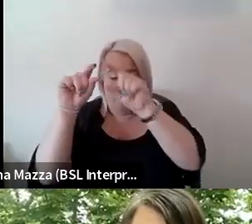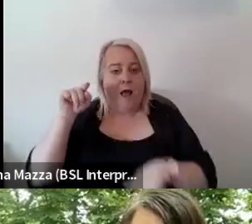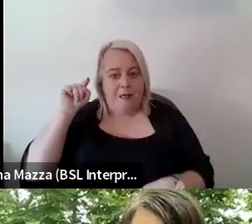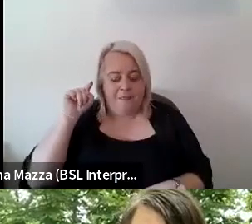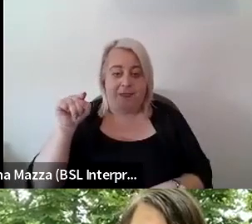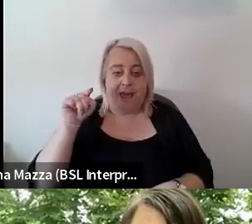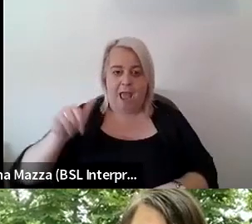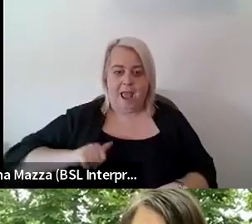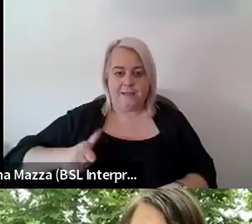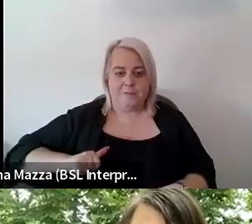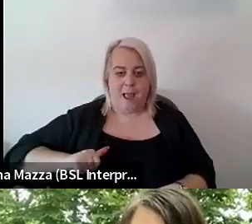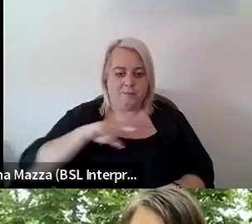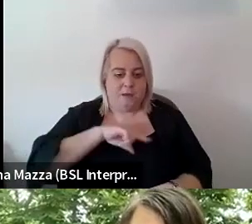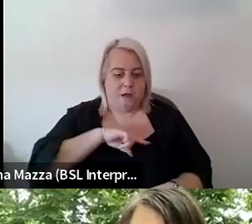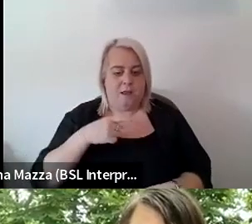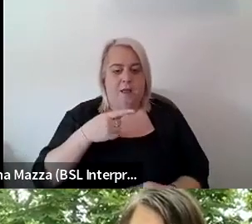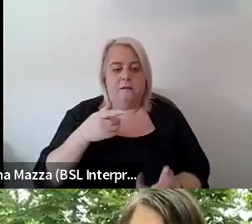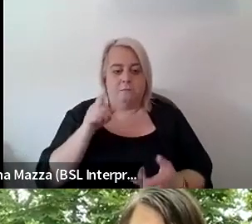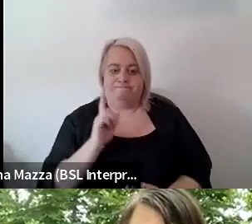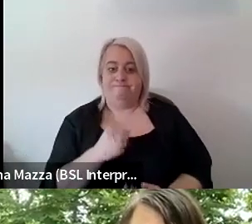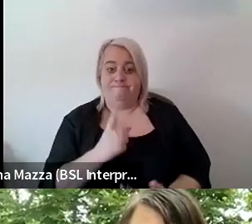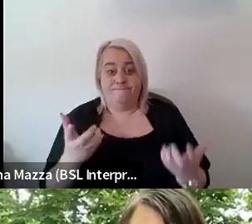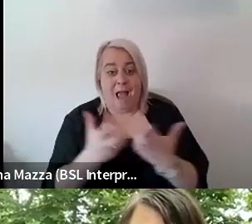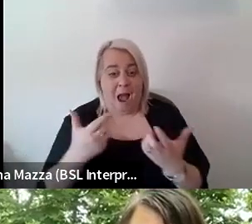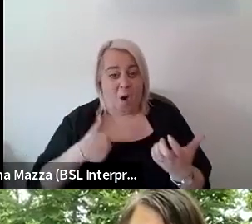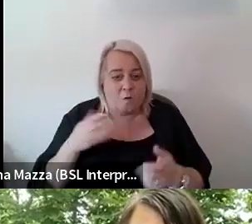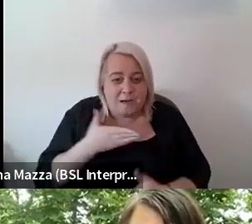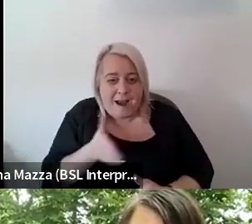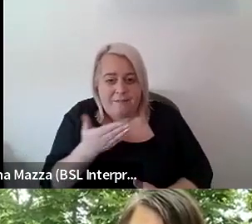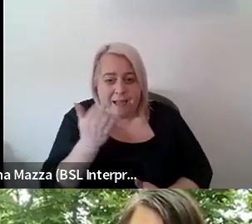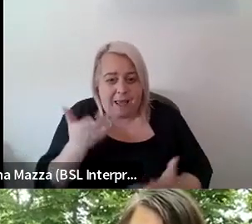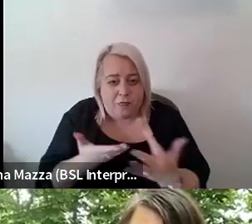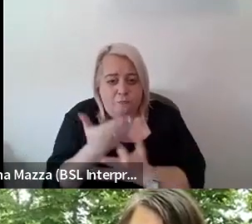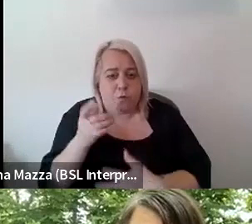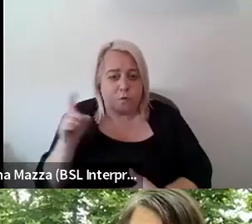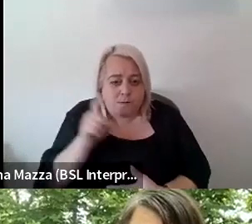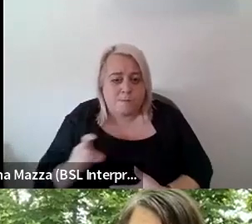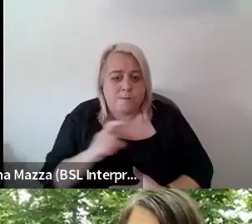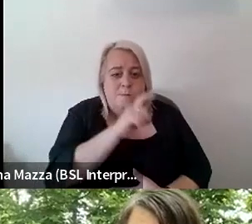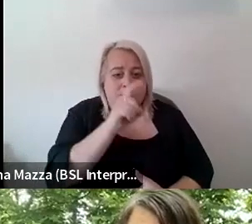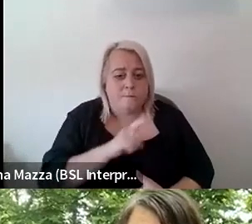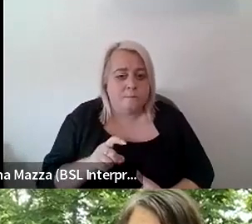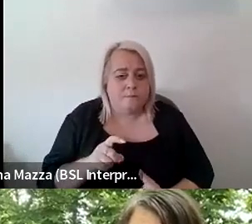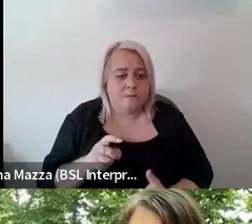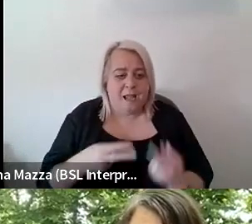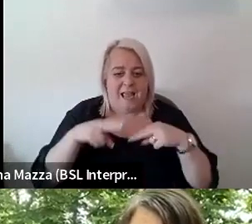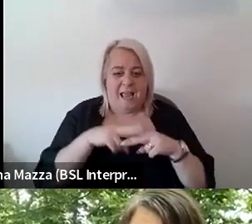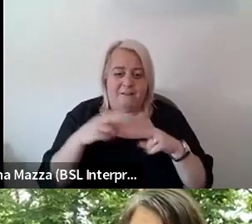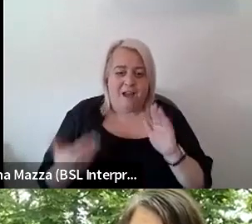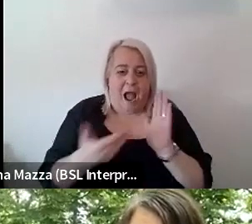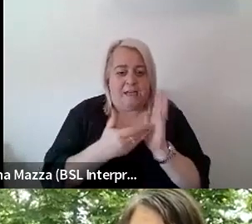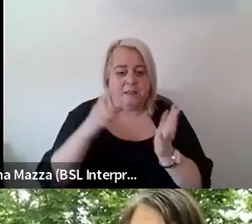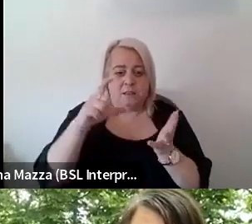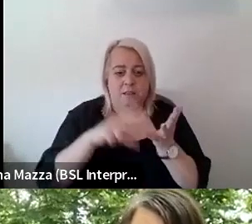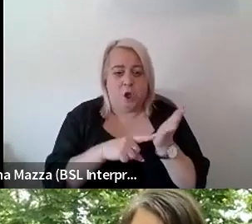because it's how I navigate. If I, you know, start moving around a website and things are, as you say, cute in different locations, I just give up.